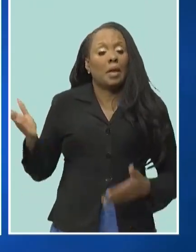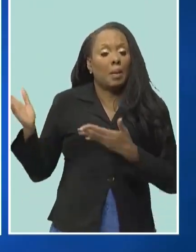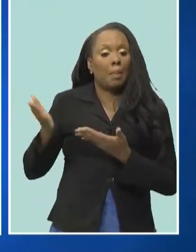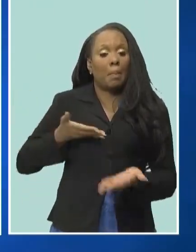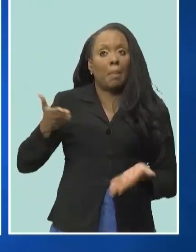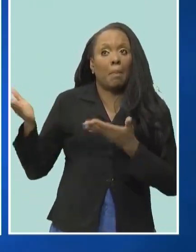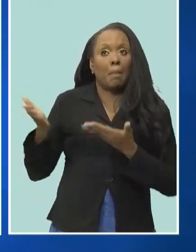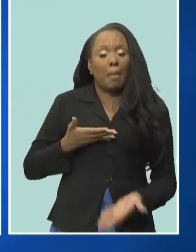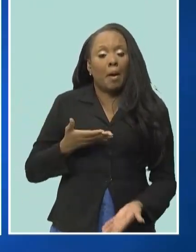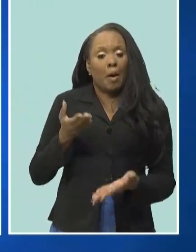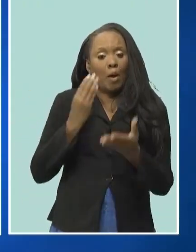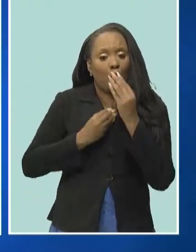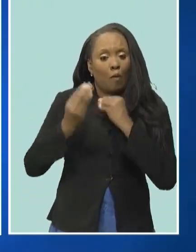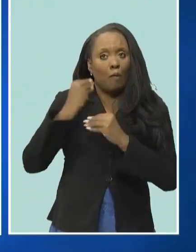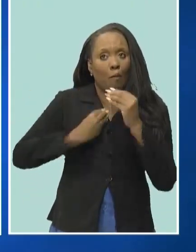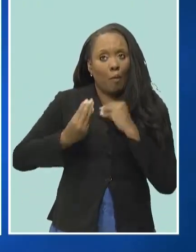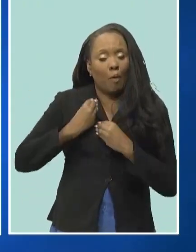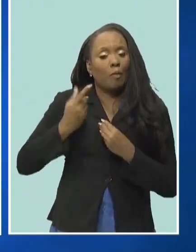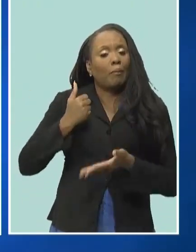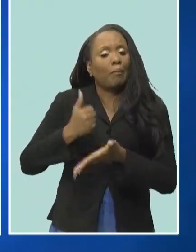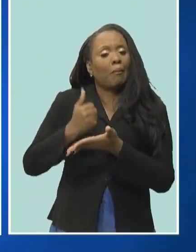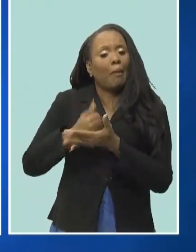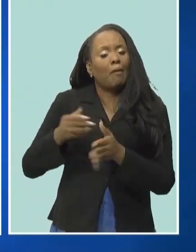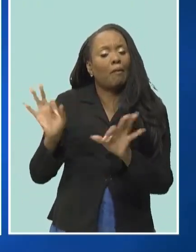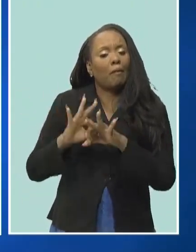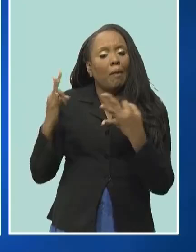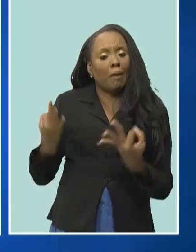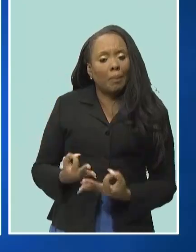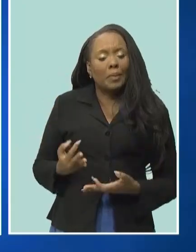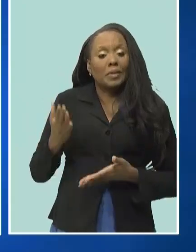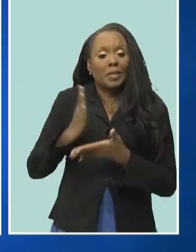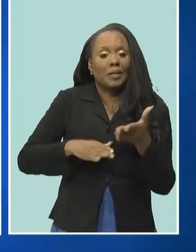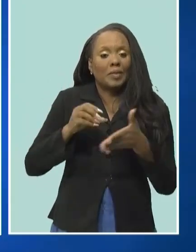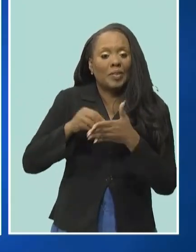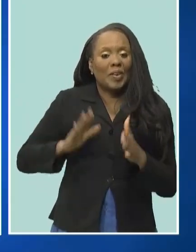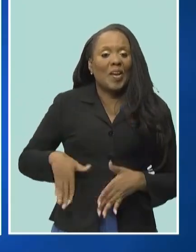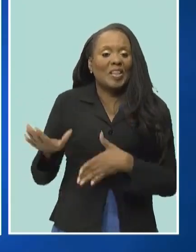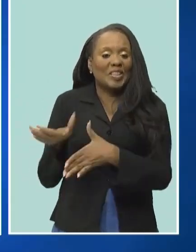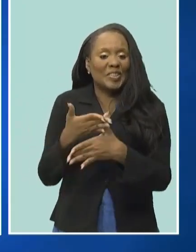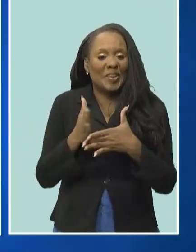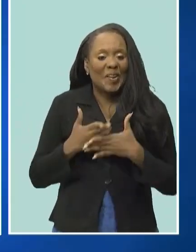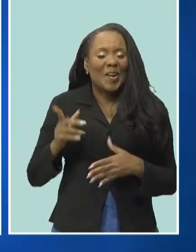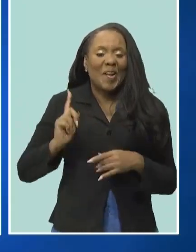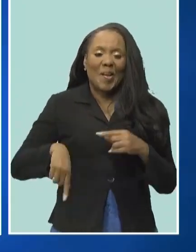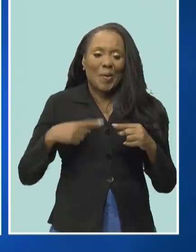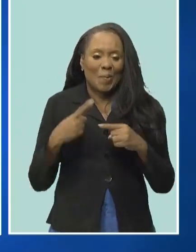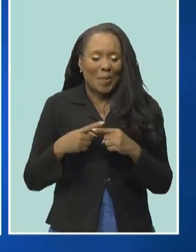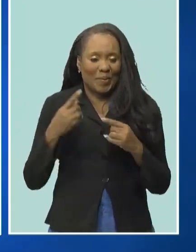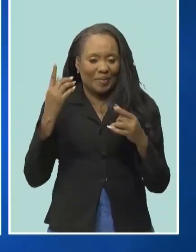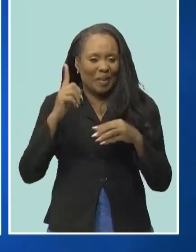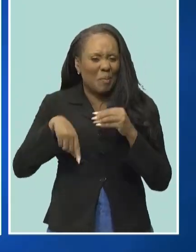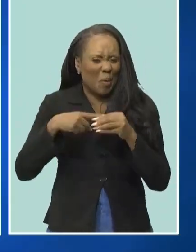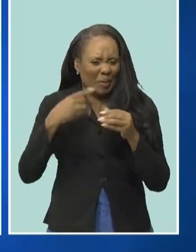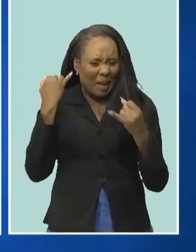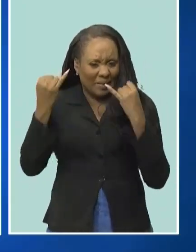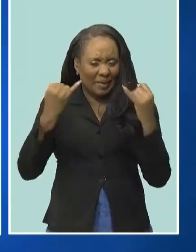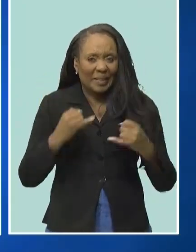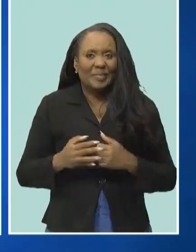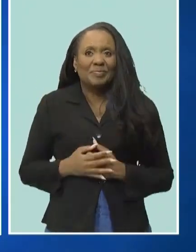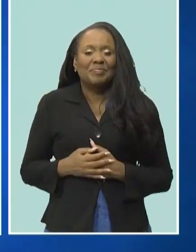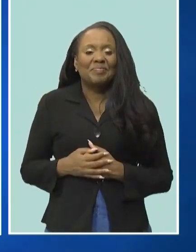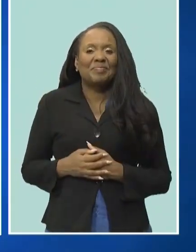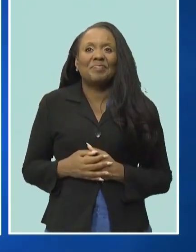school for individuals and families in need. Some of the students have been sharing their thoughts on the initiative with us.